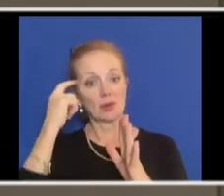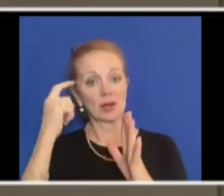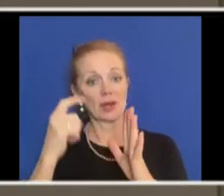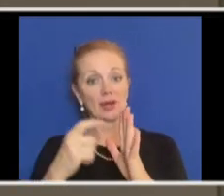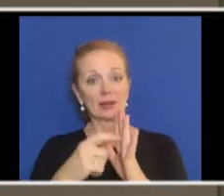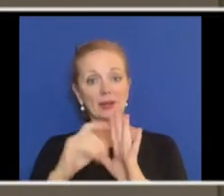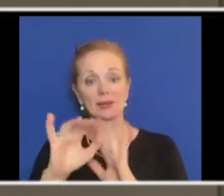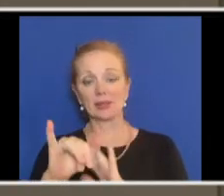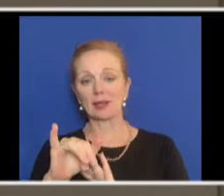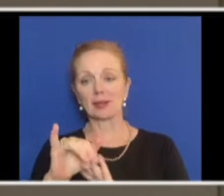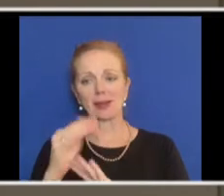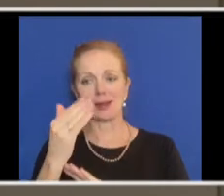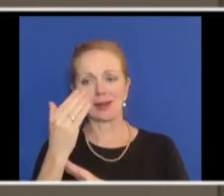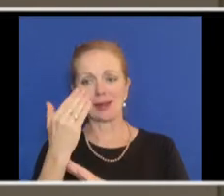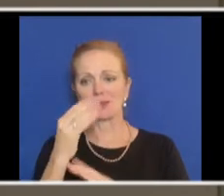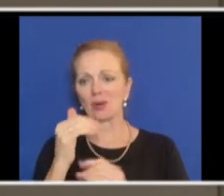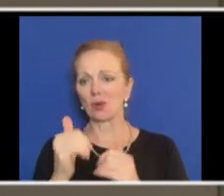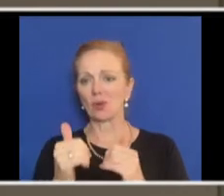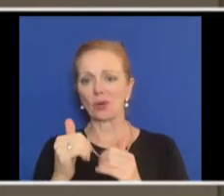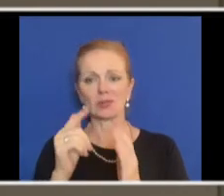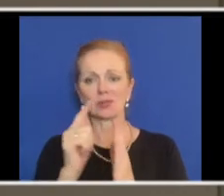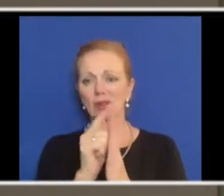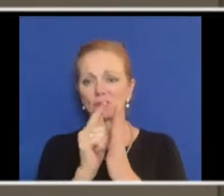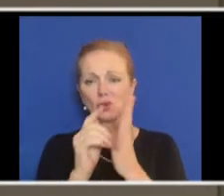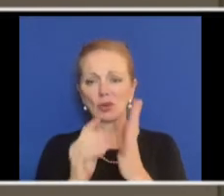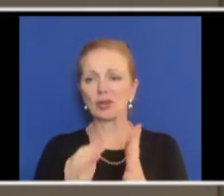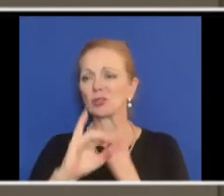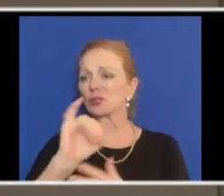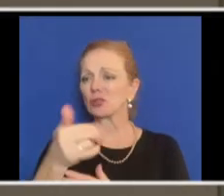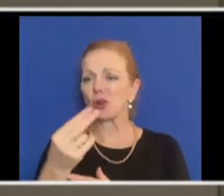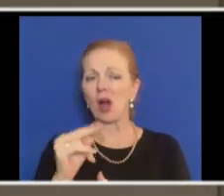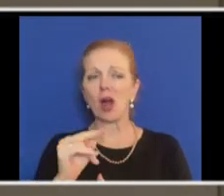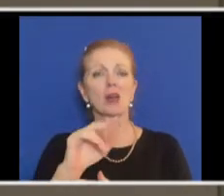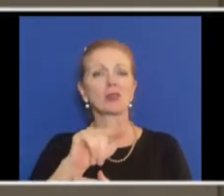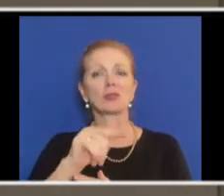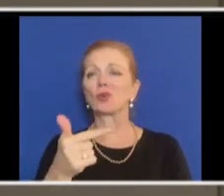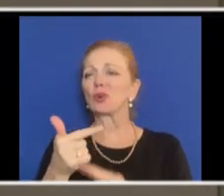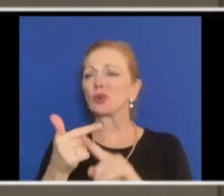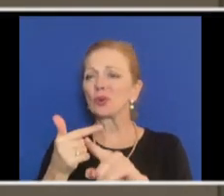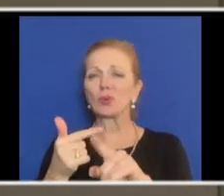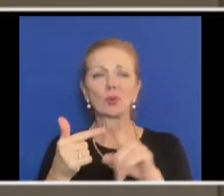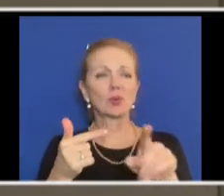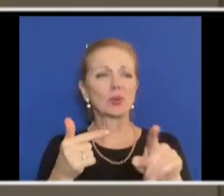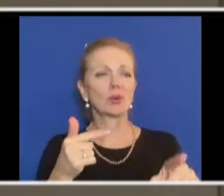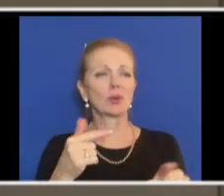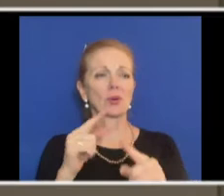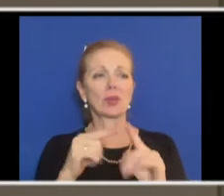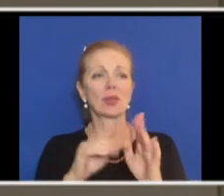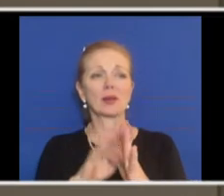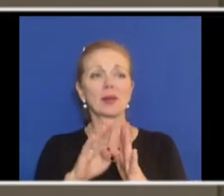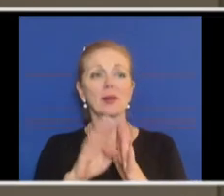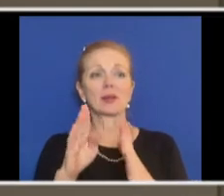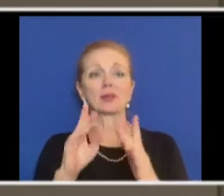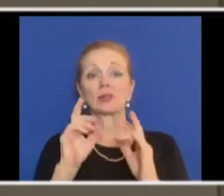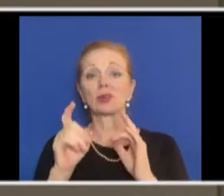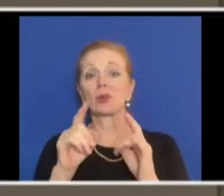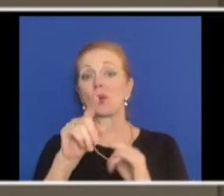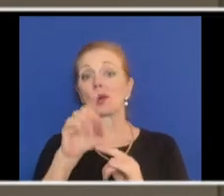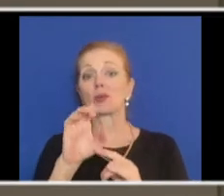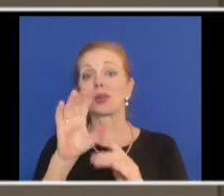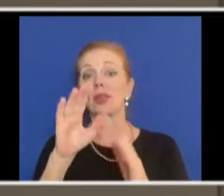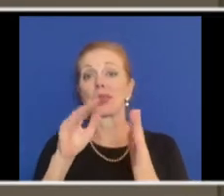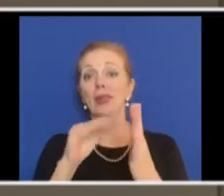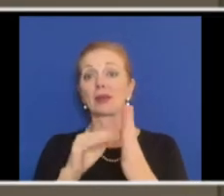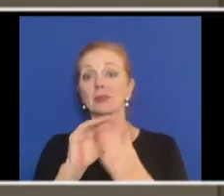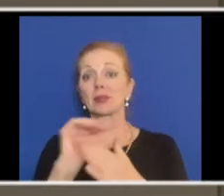I don't remember which attorney it was I don't know if it was John or you Colin when a developer donated a hundred thousand dollars to